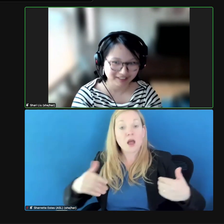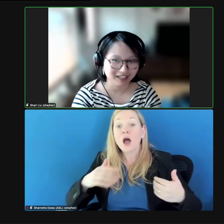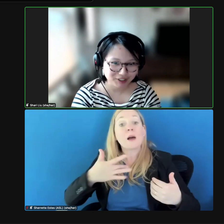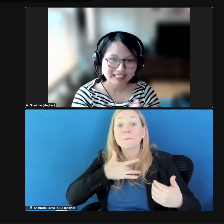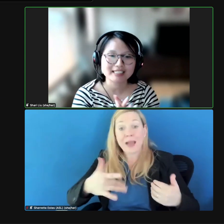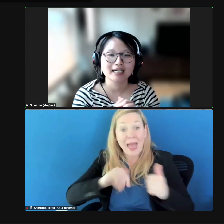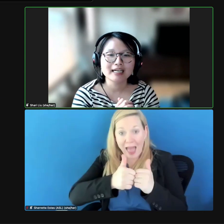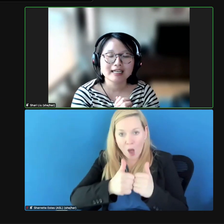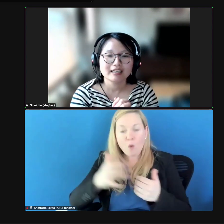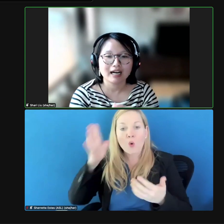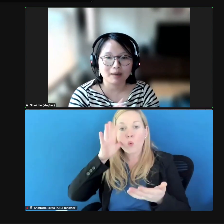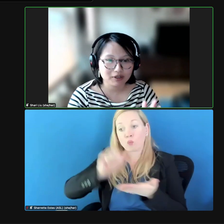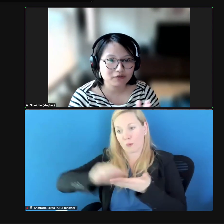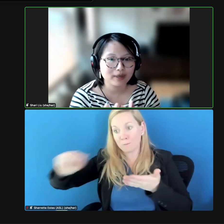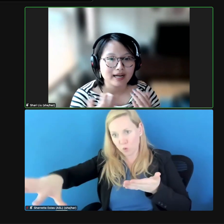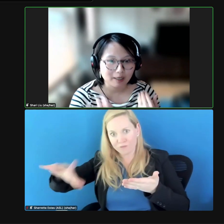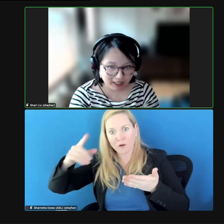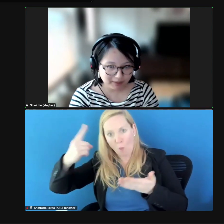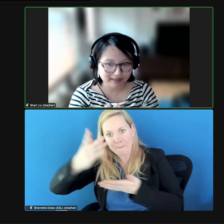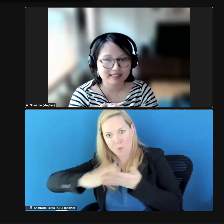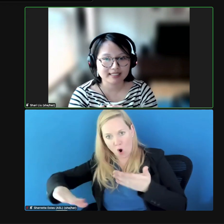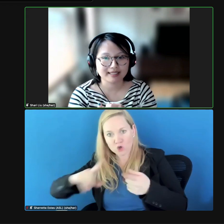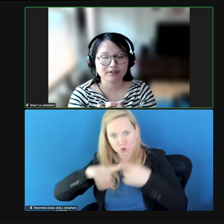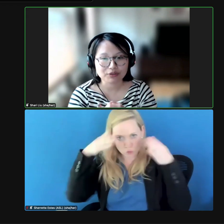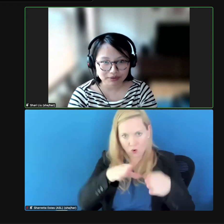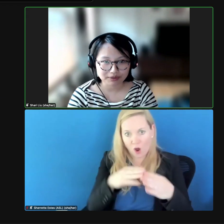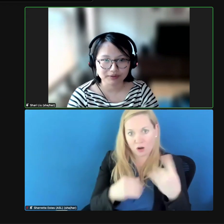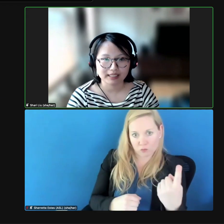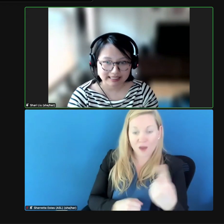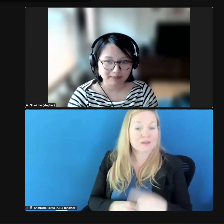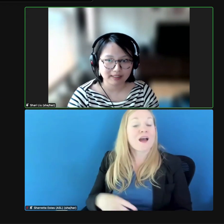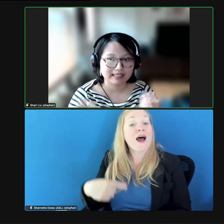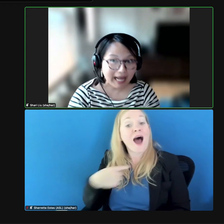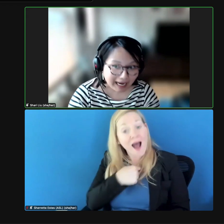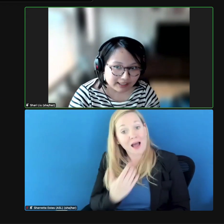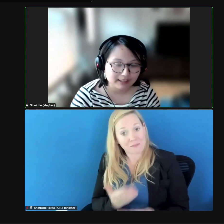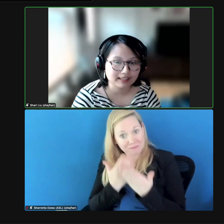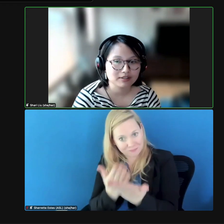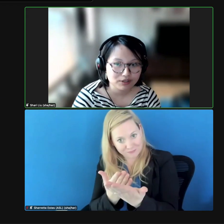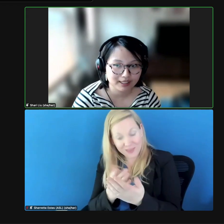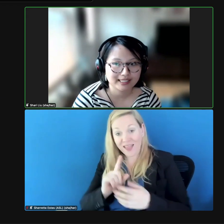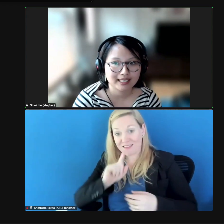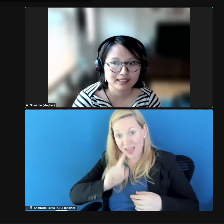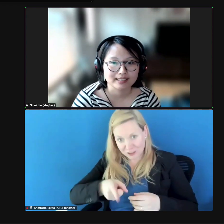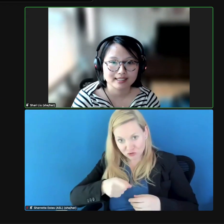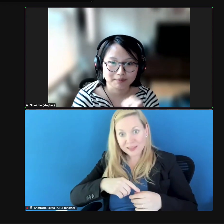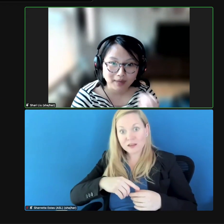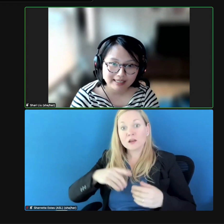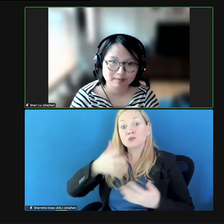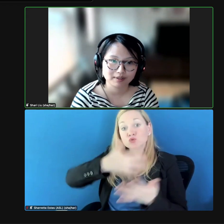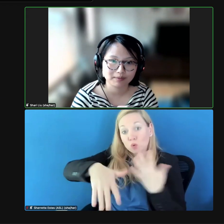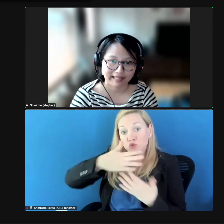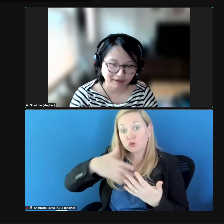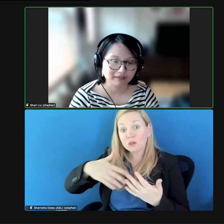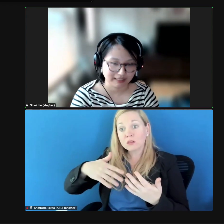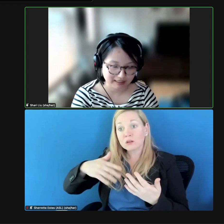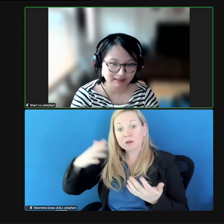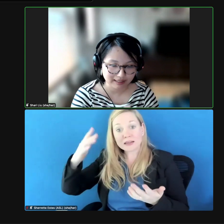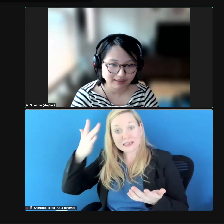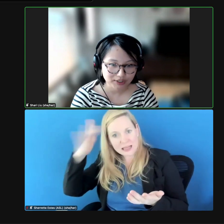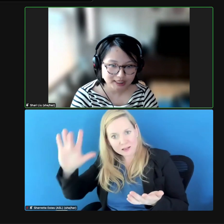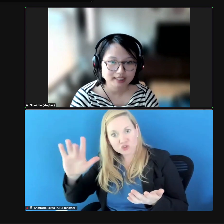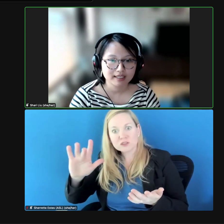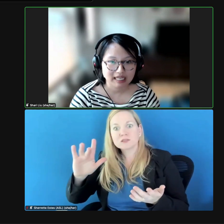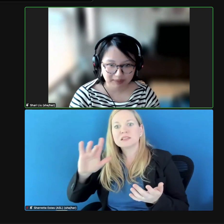other in contrast. But if what I'm hypothesizing is true, then this means that actually social intelligence is impossible without